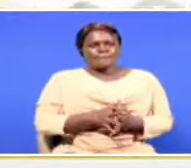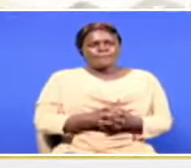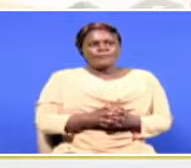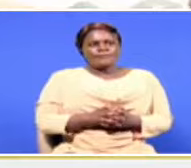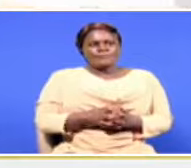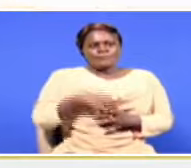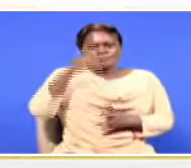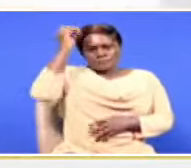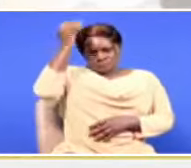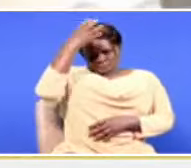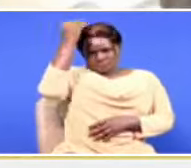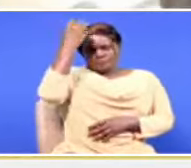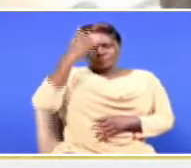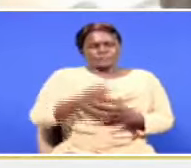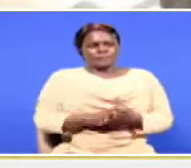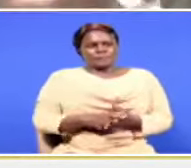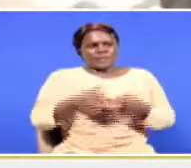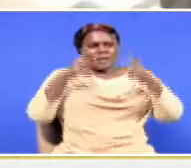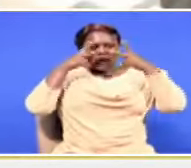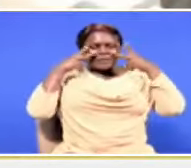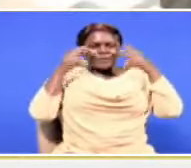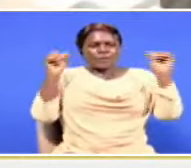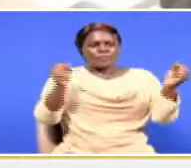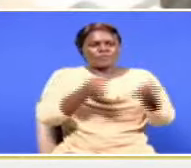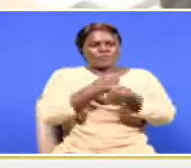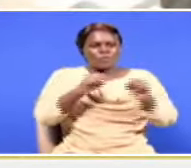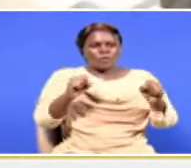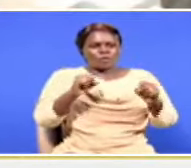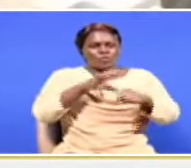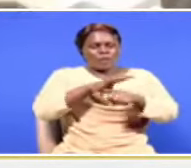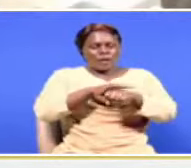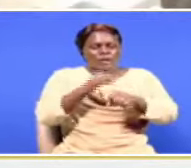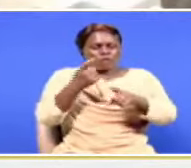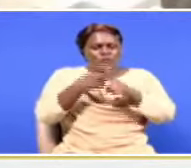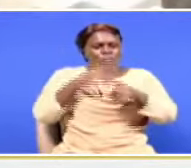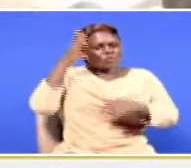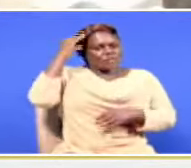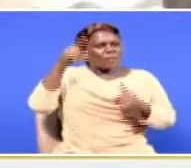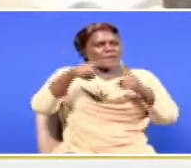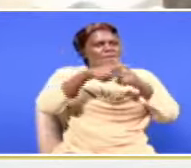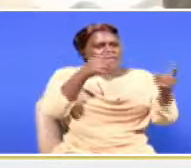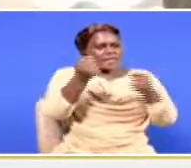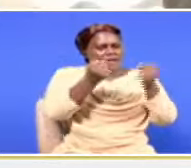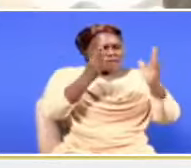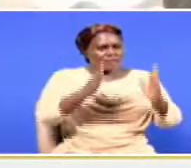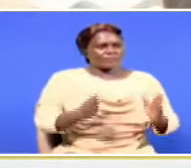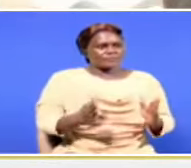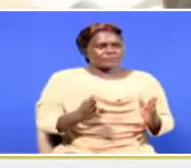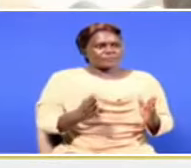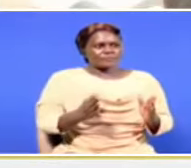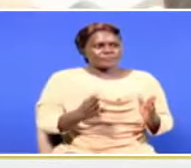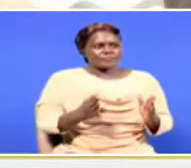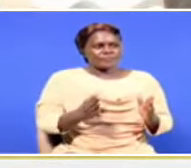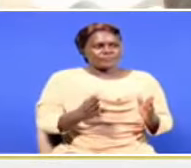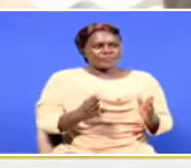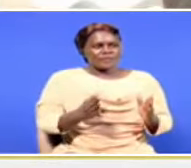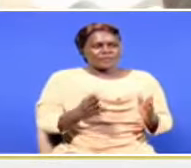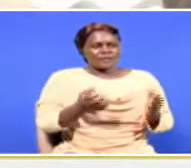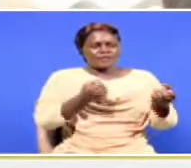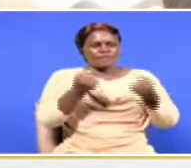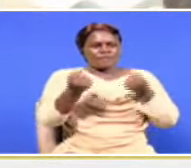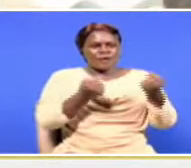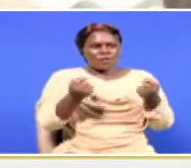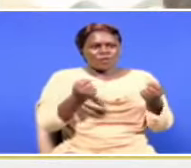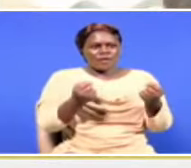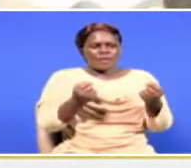and the port. Al-Shabaab hawezi kutoka Somalia akuje awe driver na tanboy ya gari